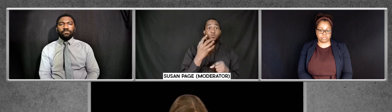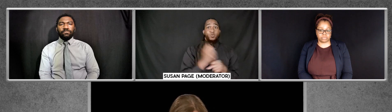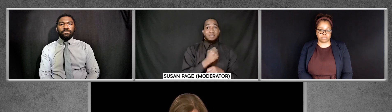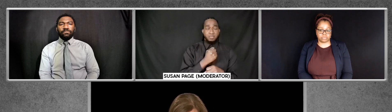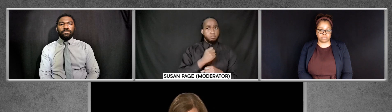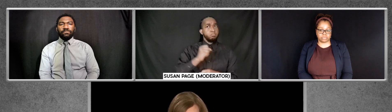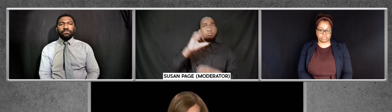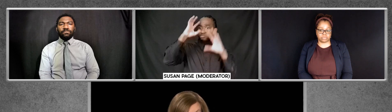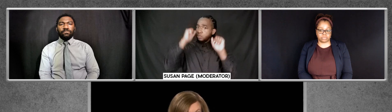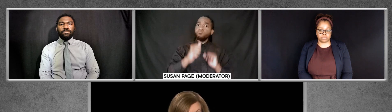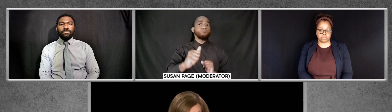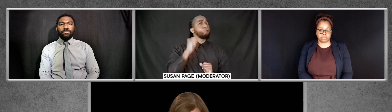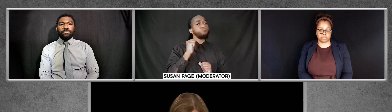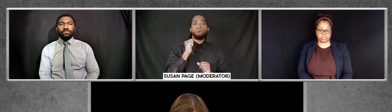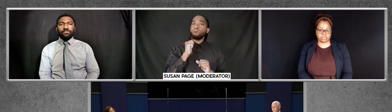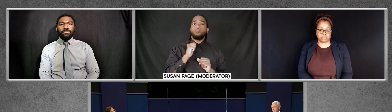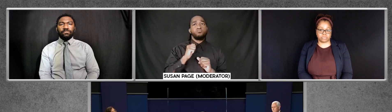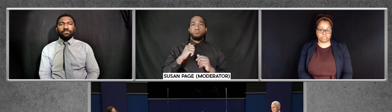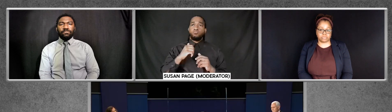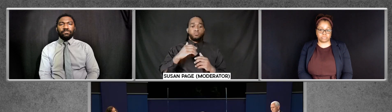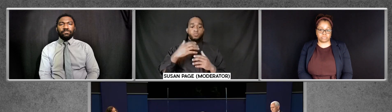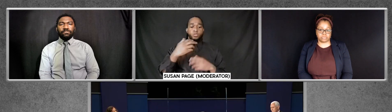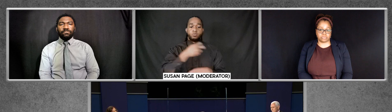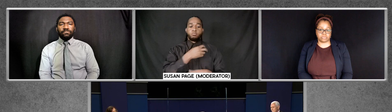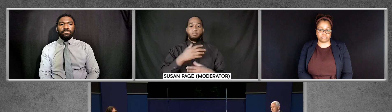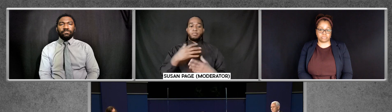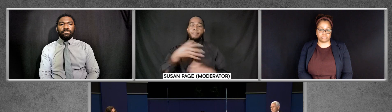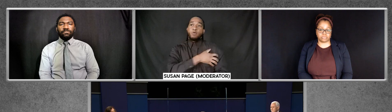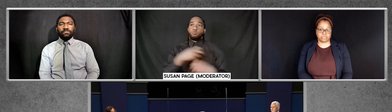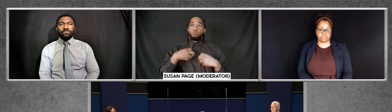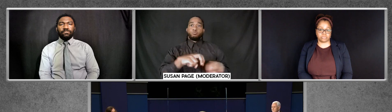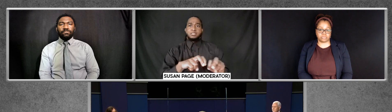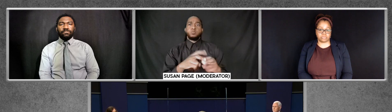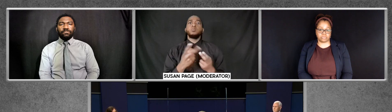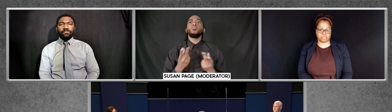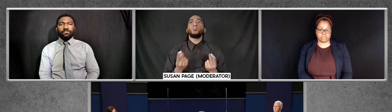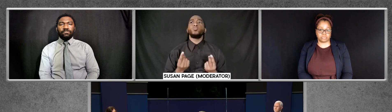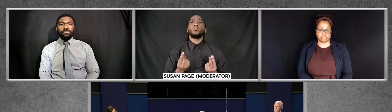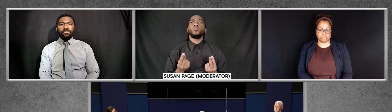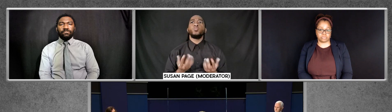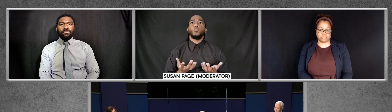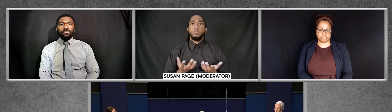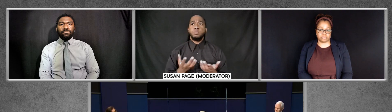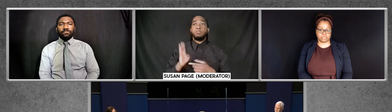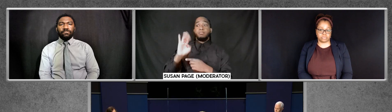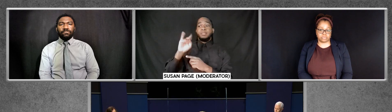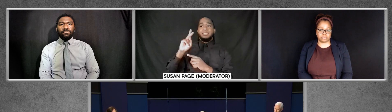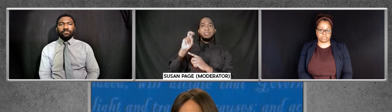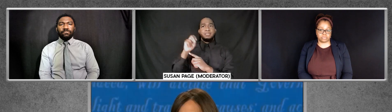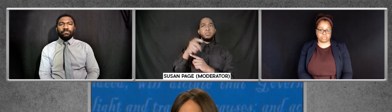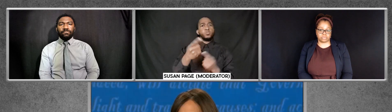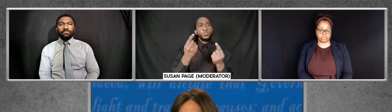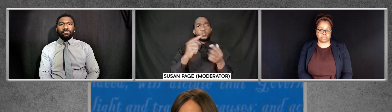power, what steps would you and Vice President Biden then take? What would happen next? You have 2